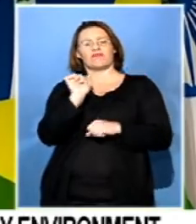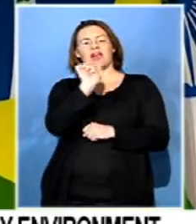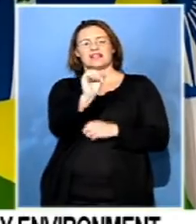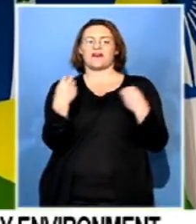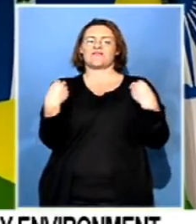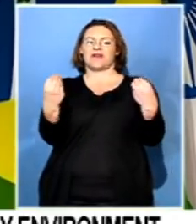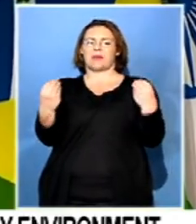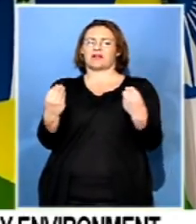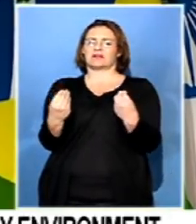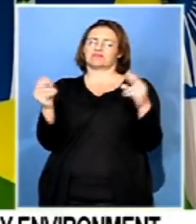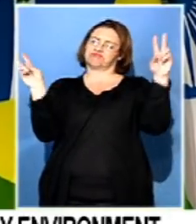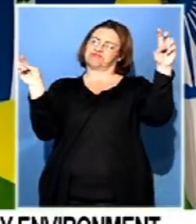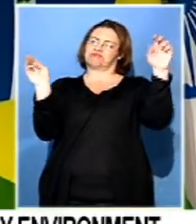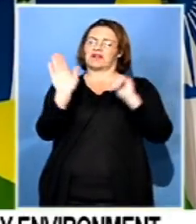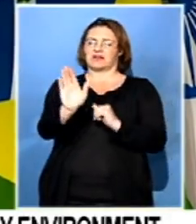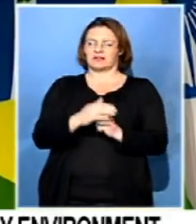his famous sayings.